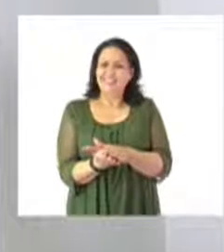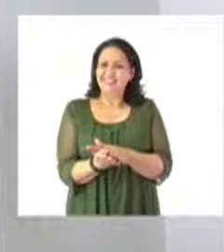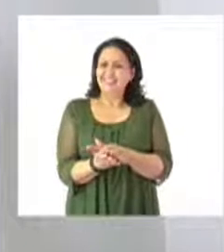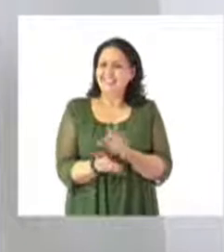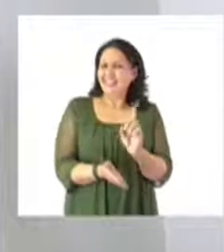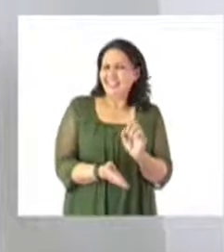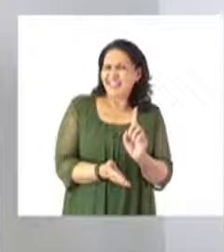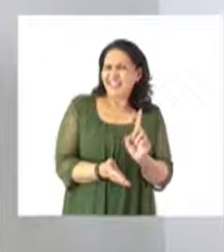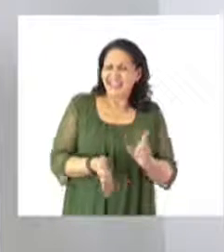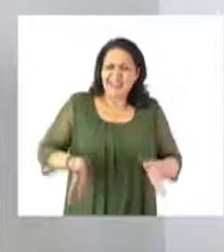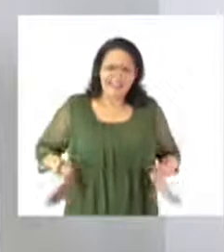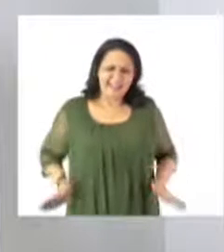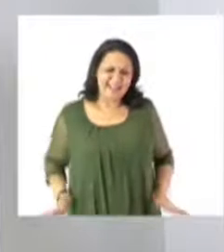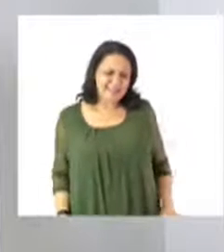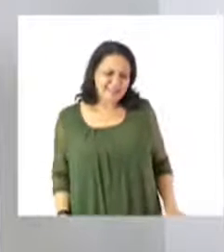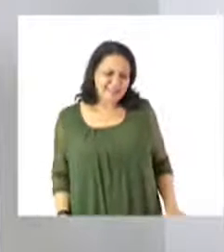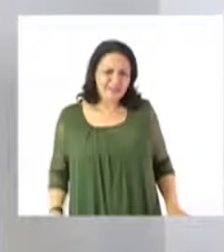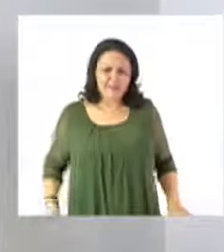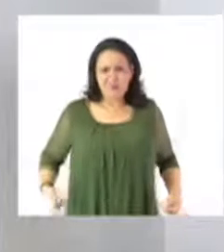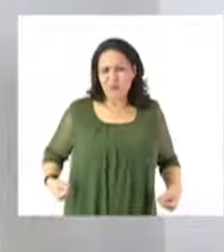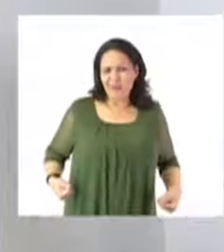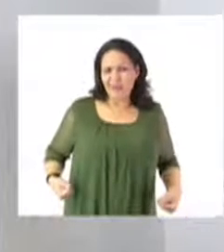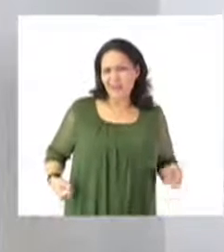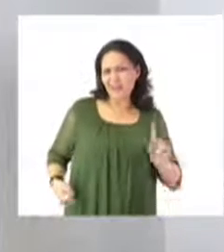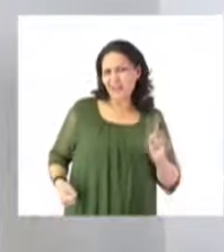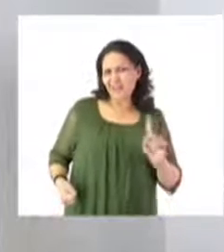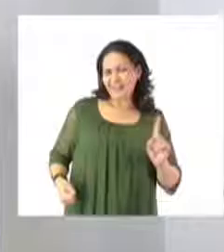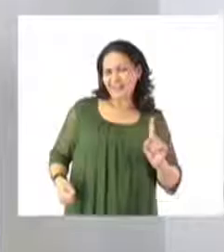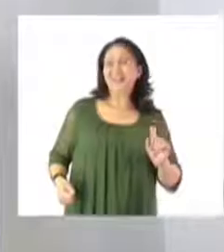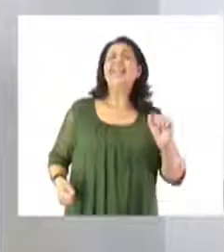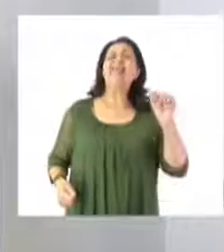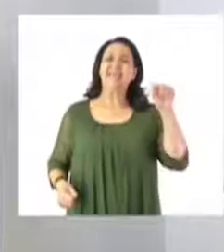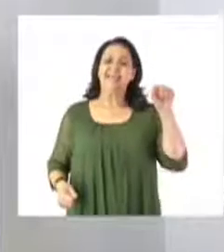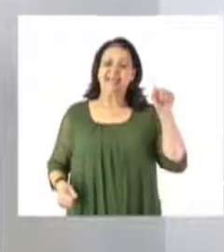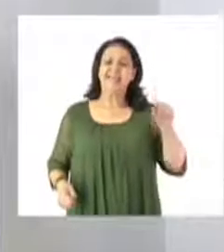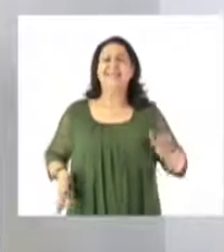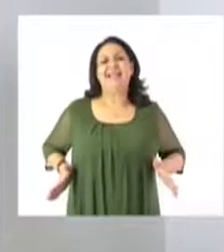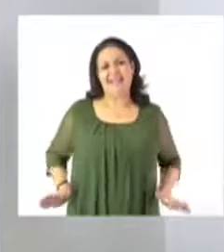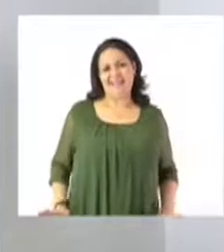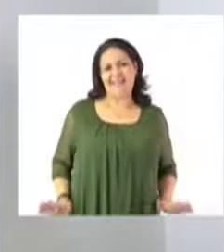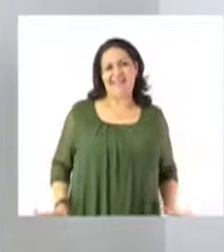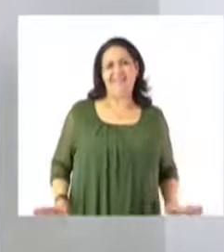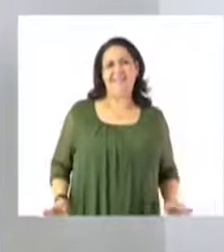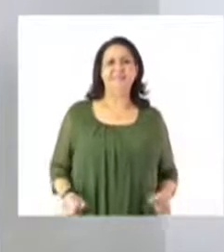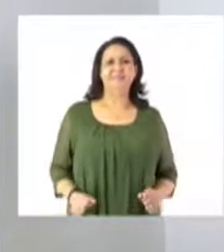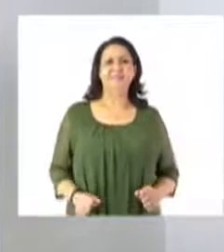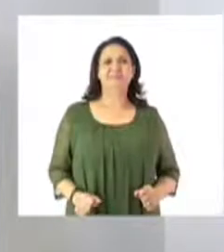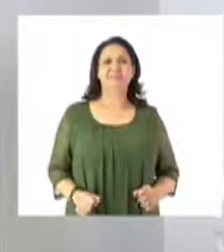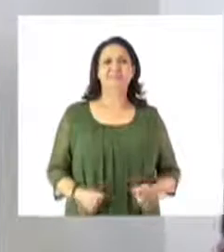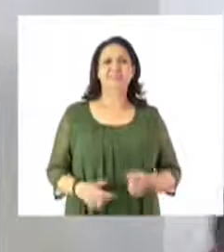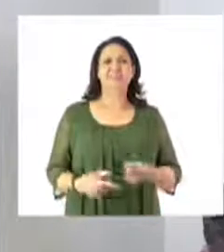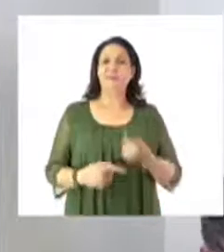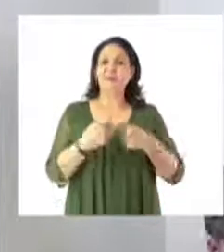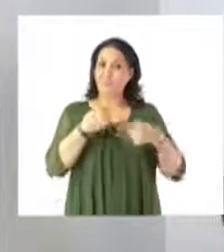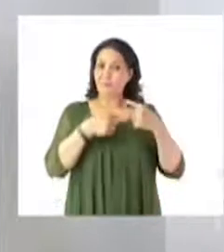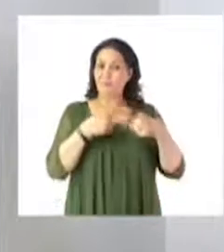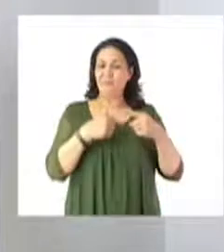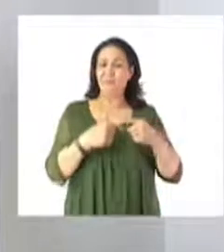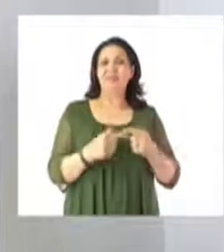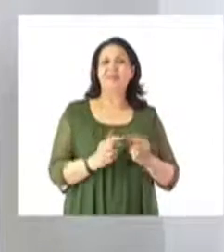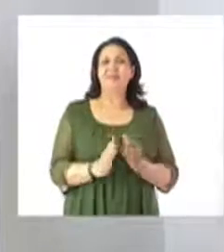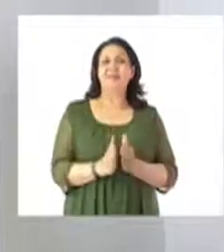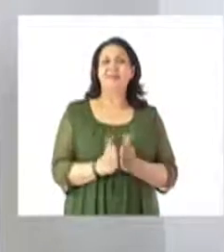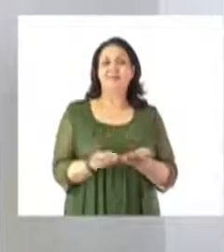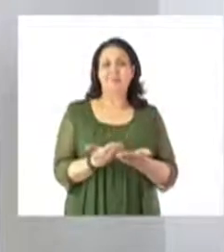Is this a boy or a girl? Yes, this is a girl. Now we go back to our first page, where we